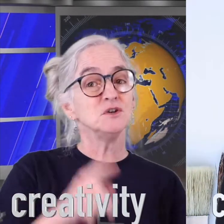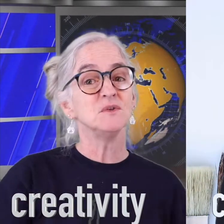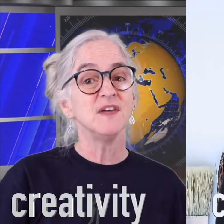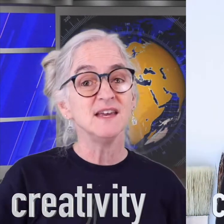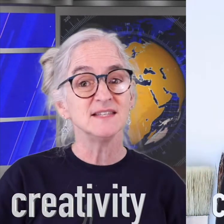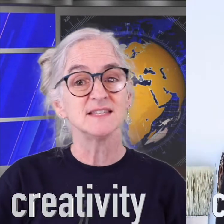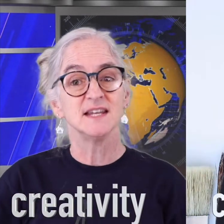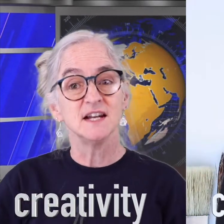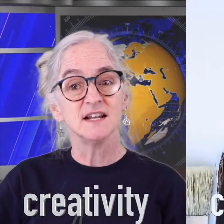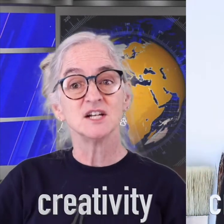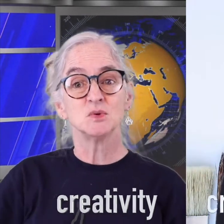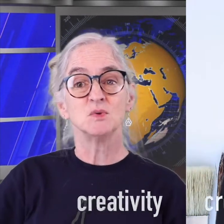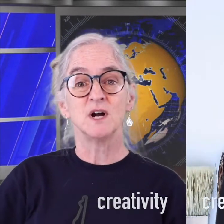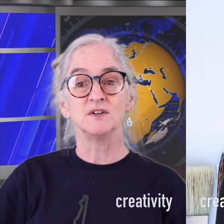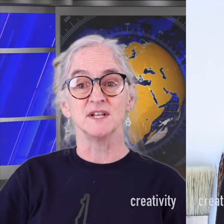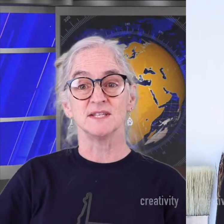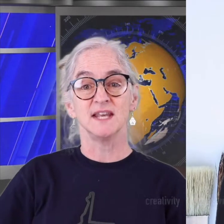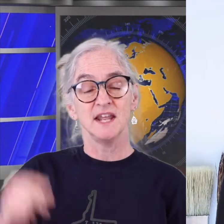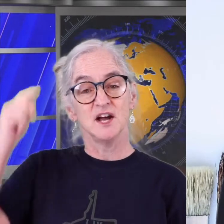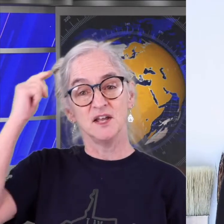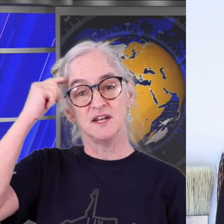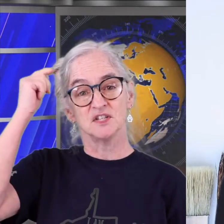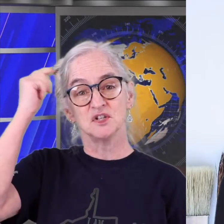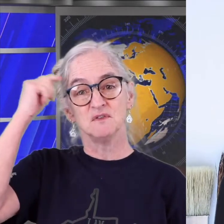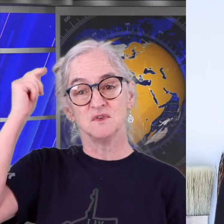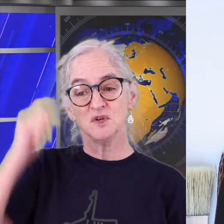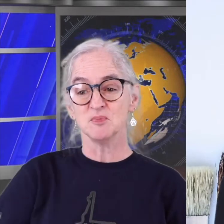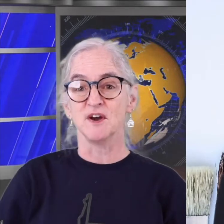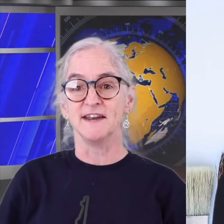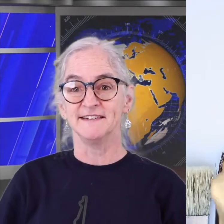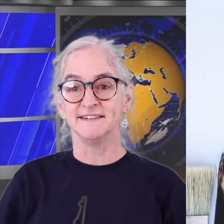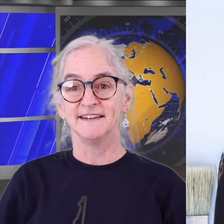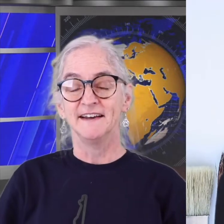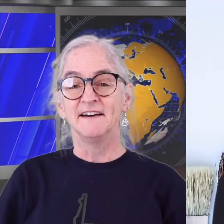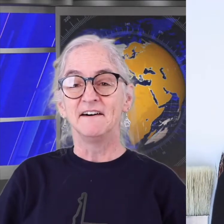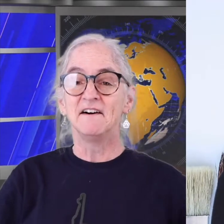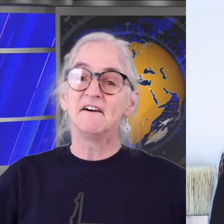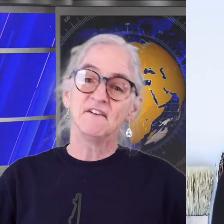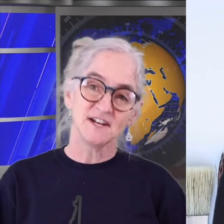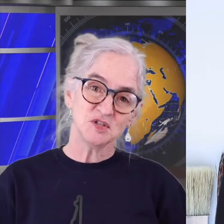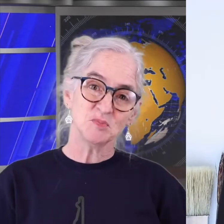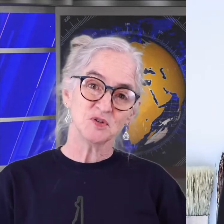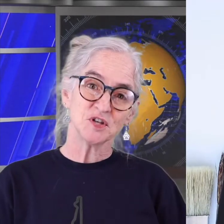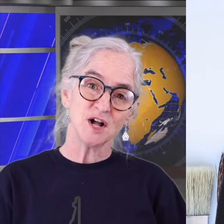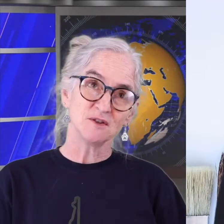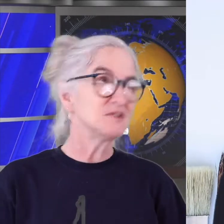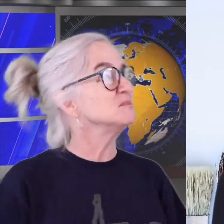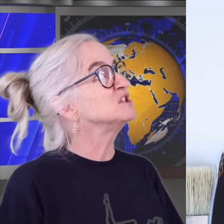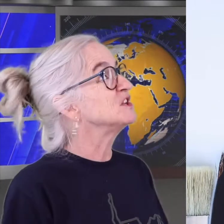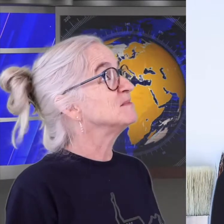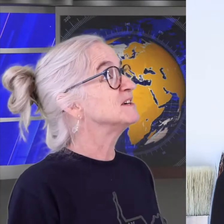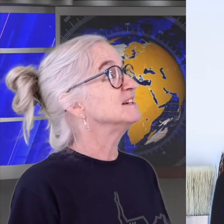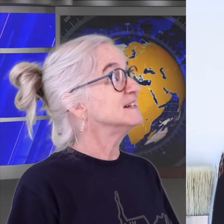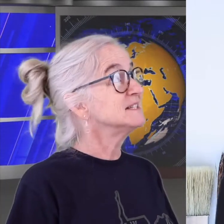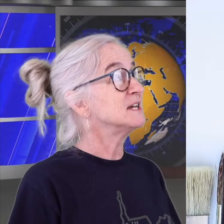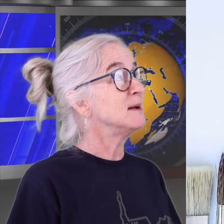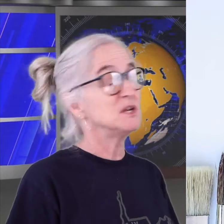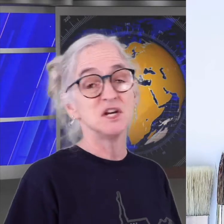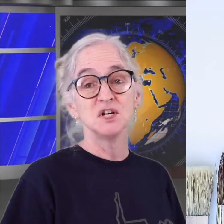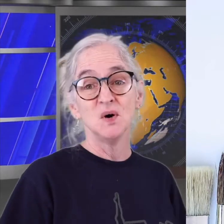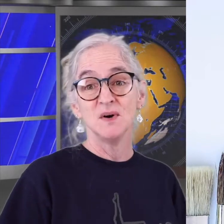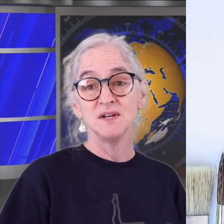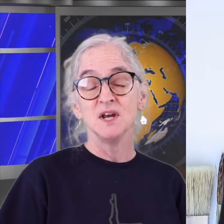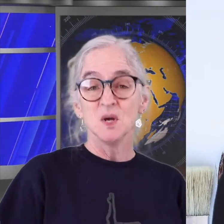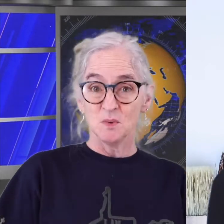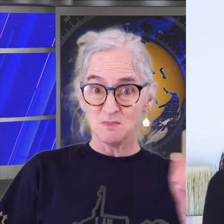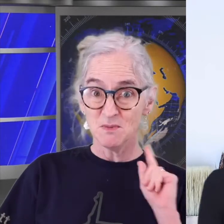And learning new things is an intellectual wellness. It is good for your brain. Alright, Super Scholars and Miss Shama, it's time